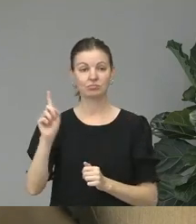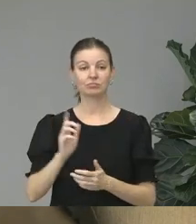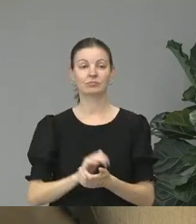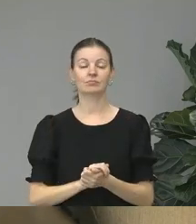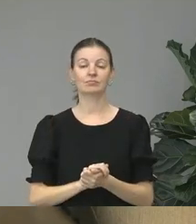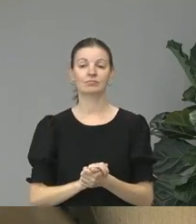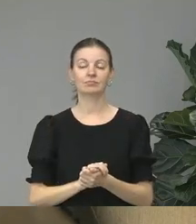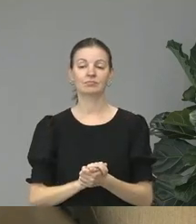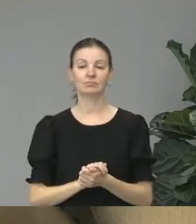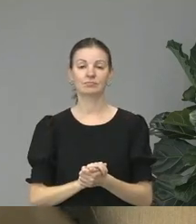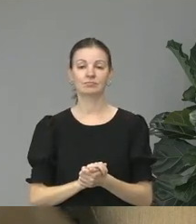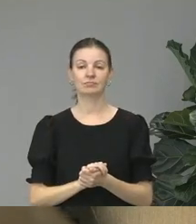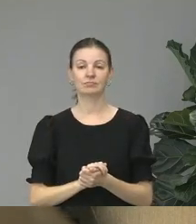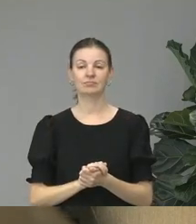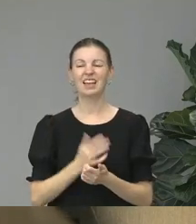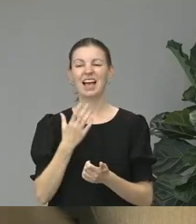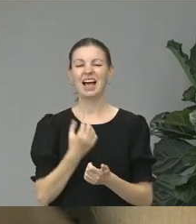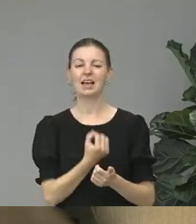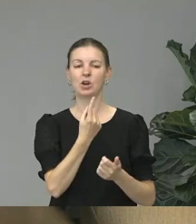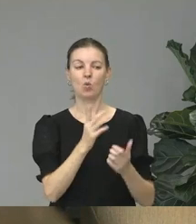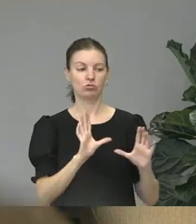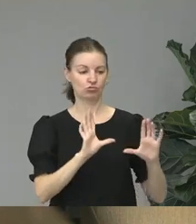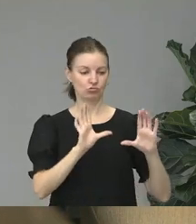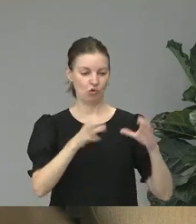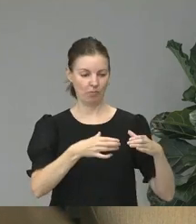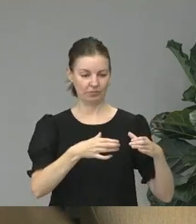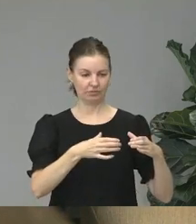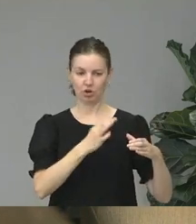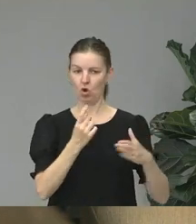was basically a group effort. It wasn't just me.